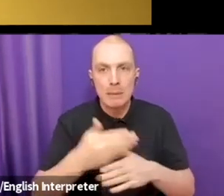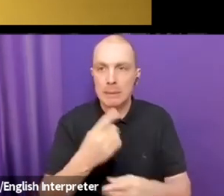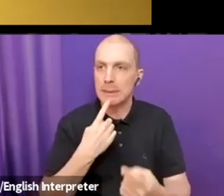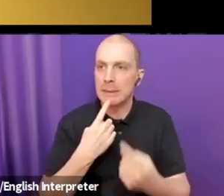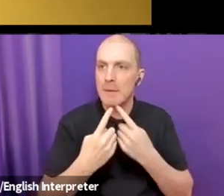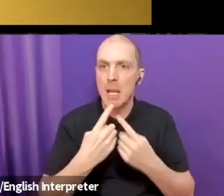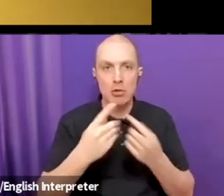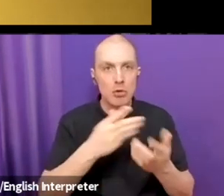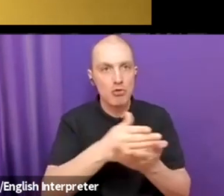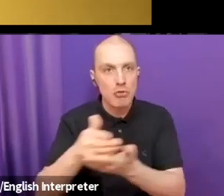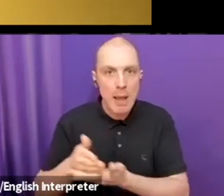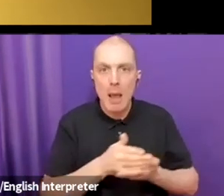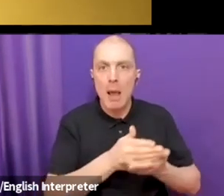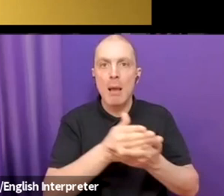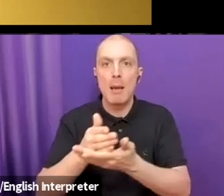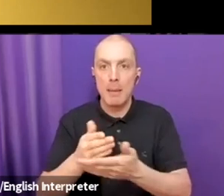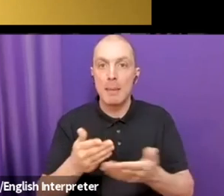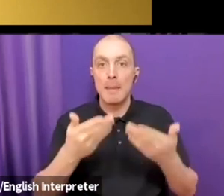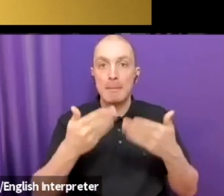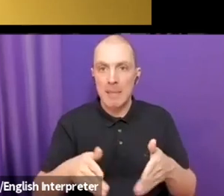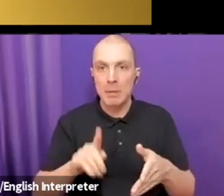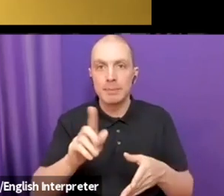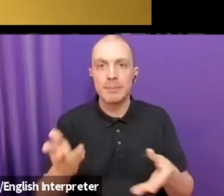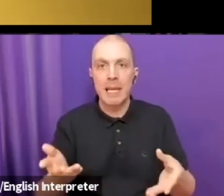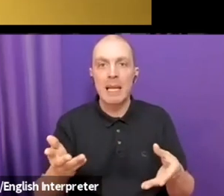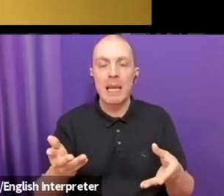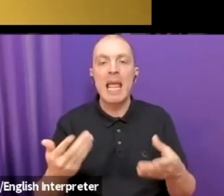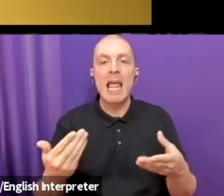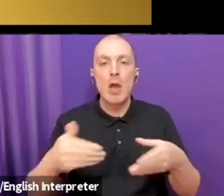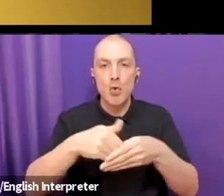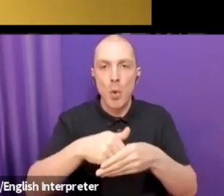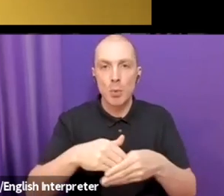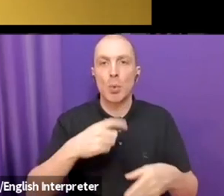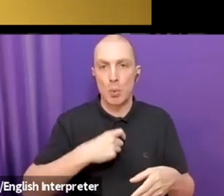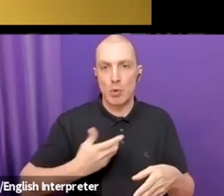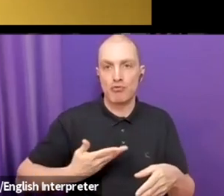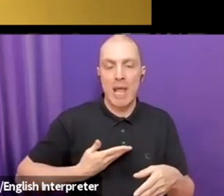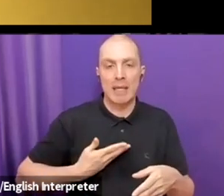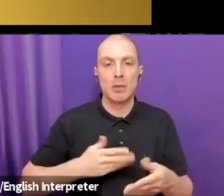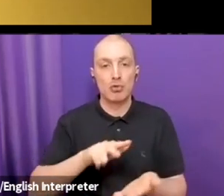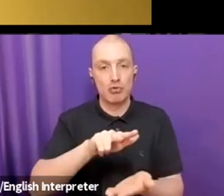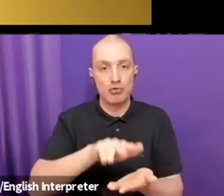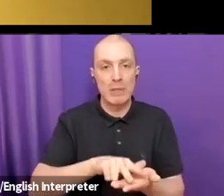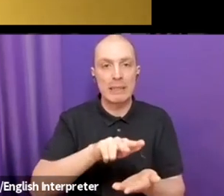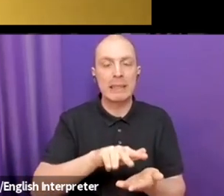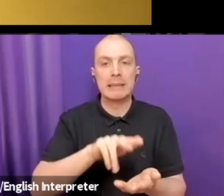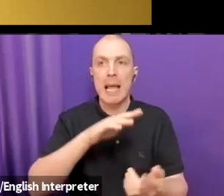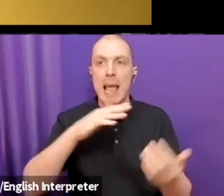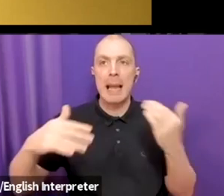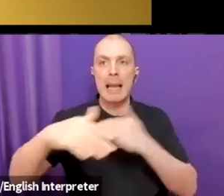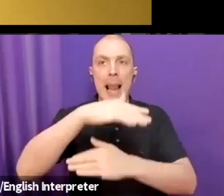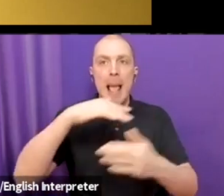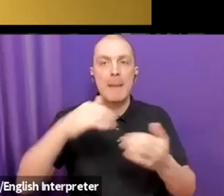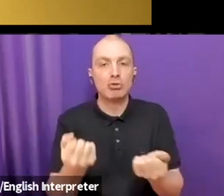done that, for example, on incorporation of human rights treaties and climate justice. Now, in terms